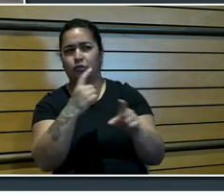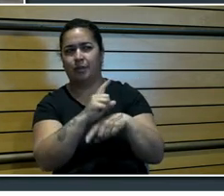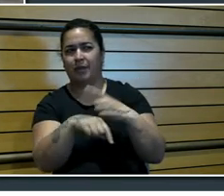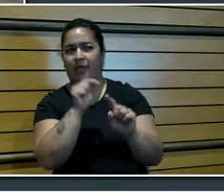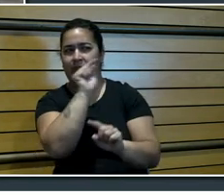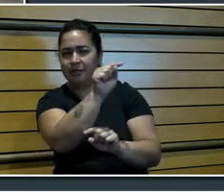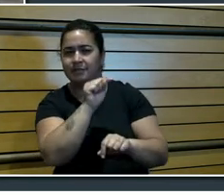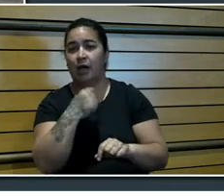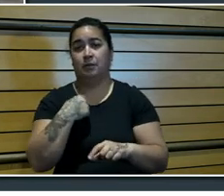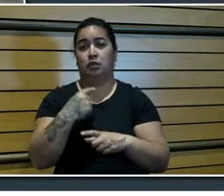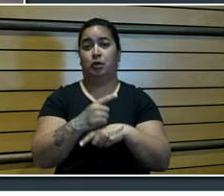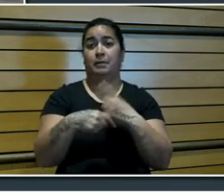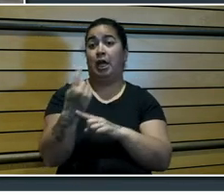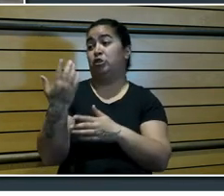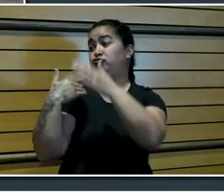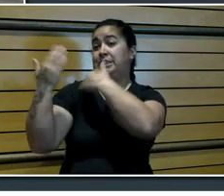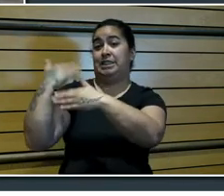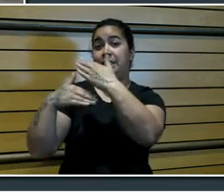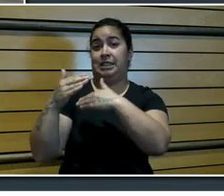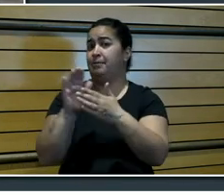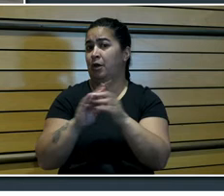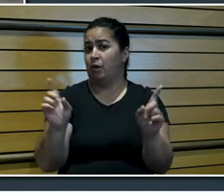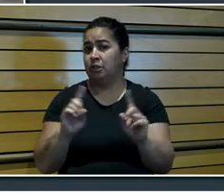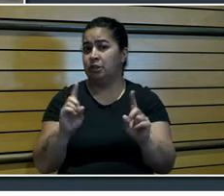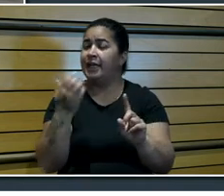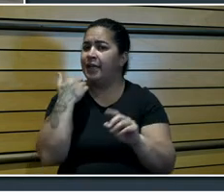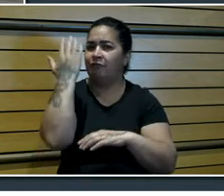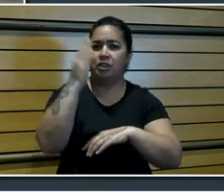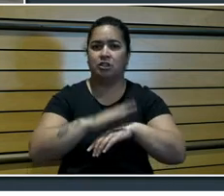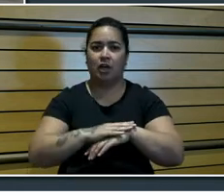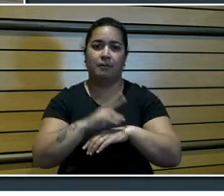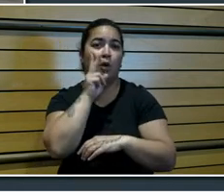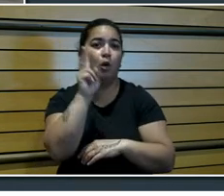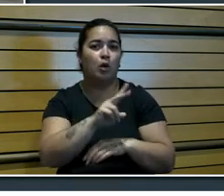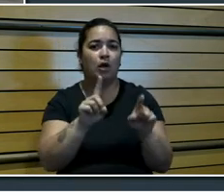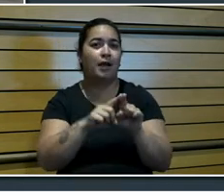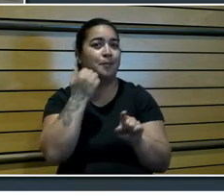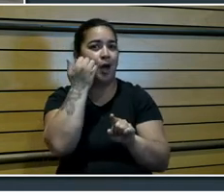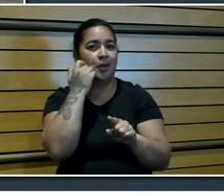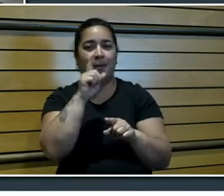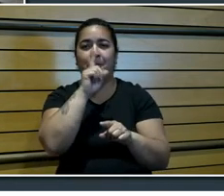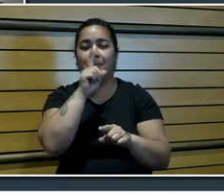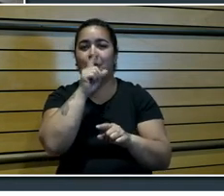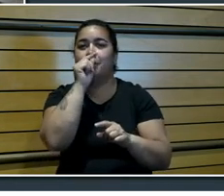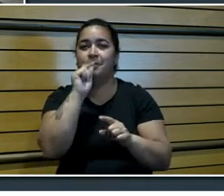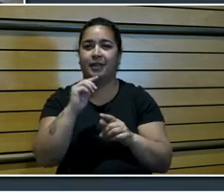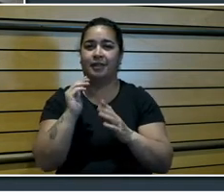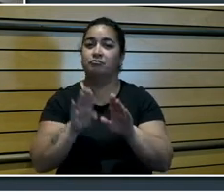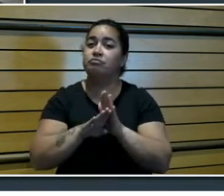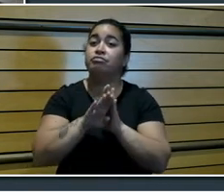history where every time tangata whenua looked like they were making success in a legal